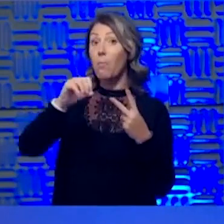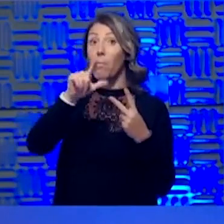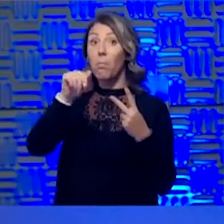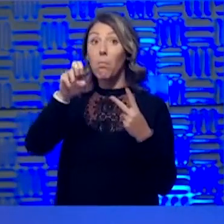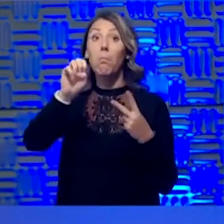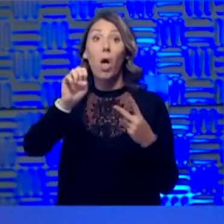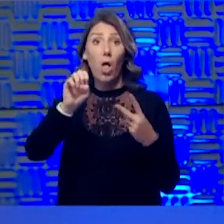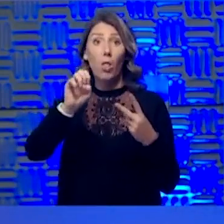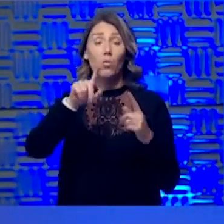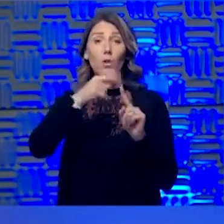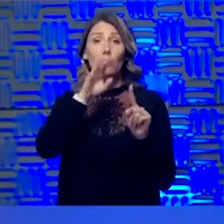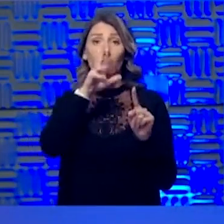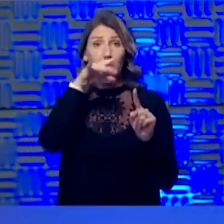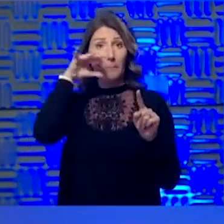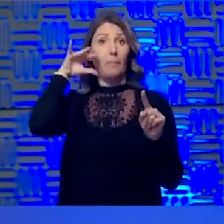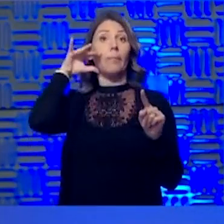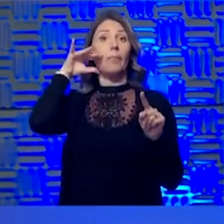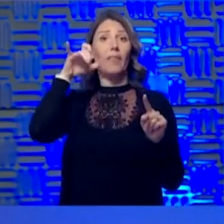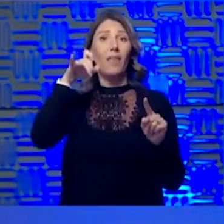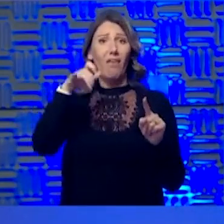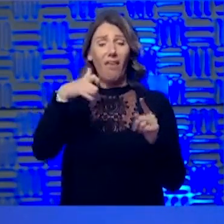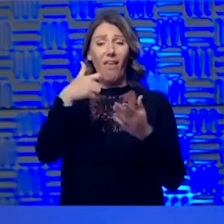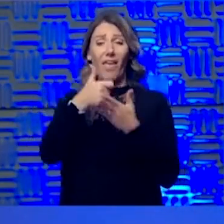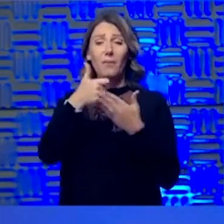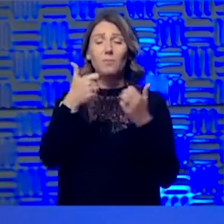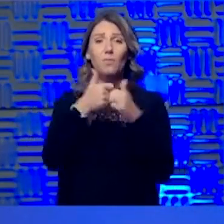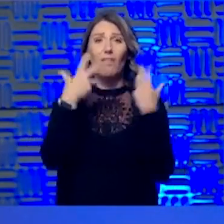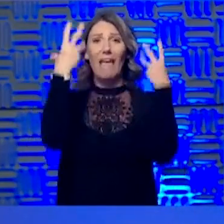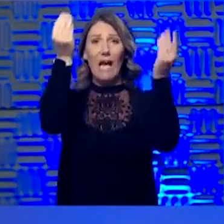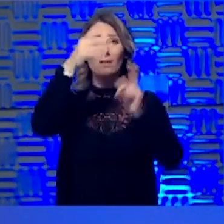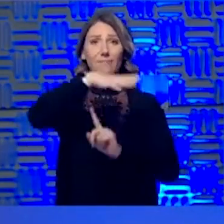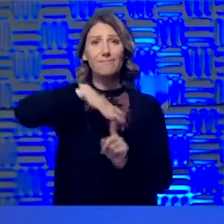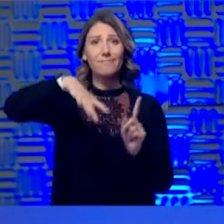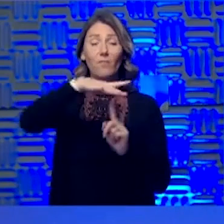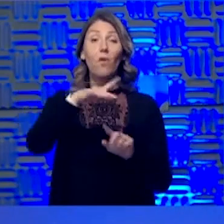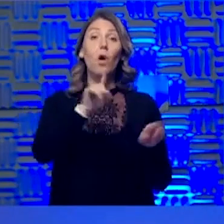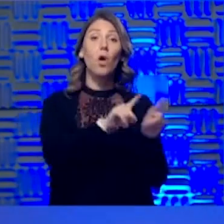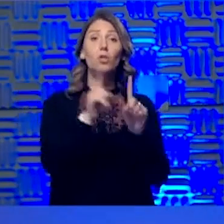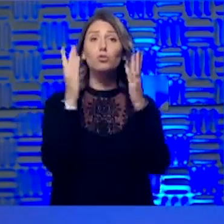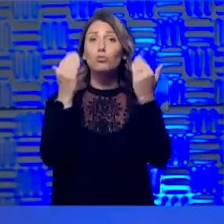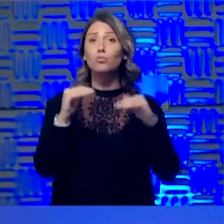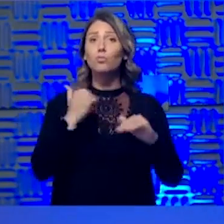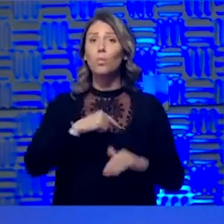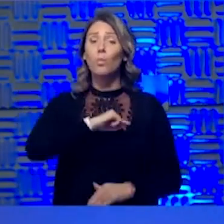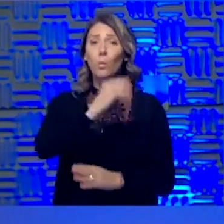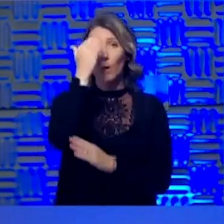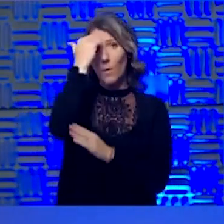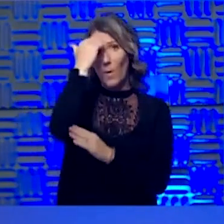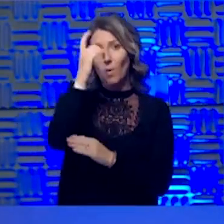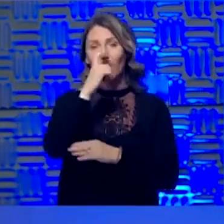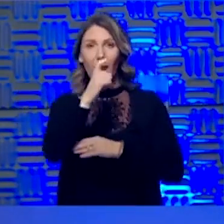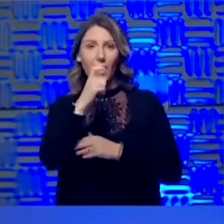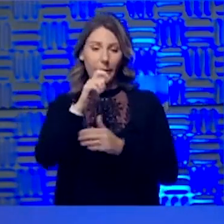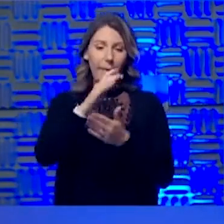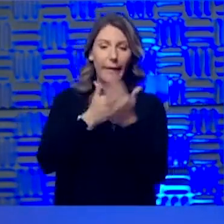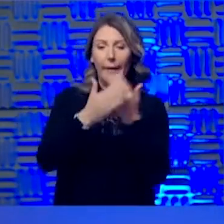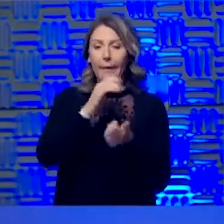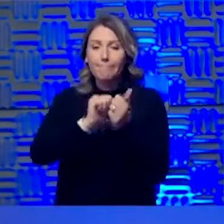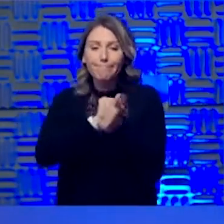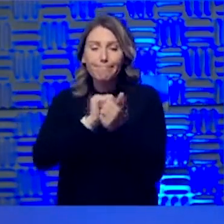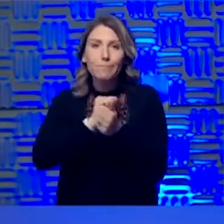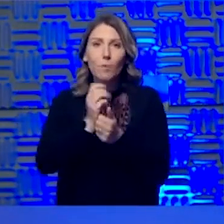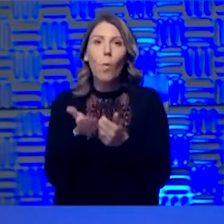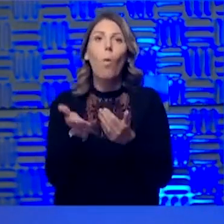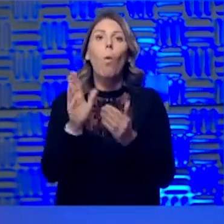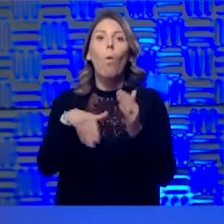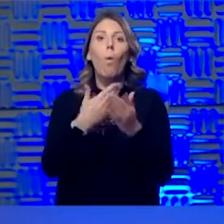sample the outside environment. The other thing is we know that we probably aren't going to be hand sanitizing and washing all the time. We know that